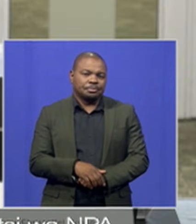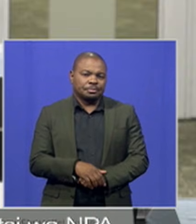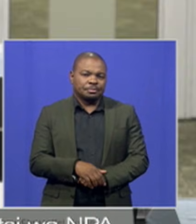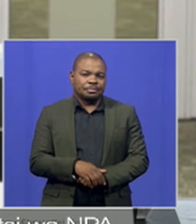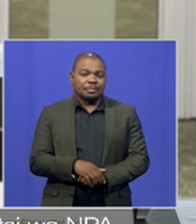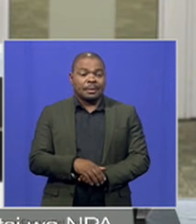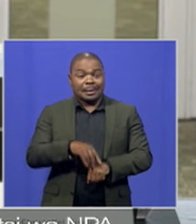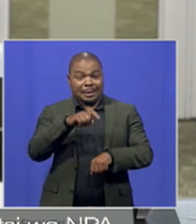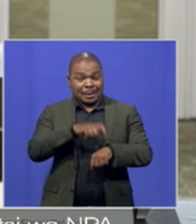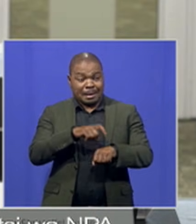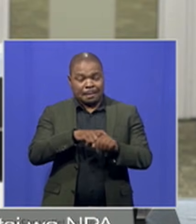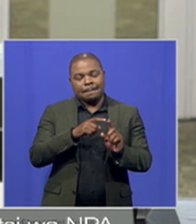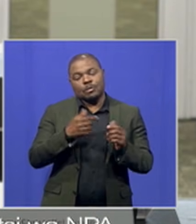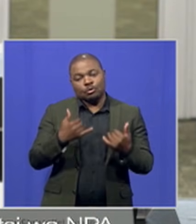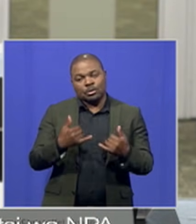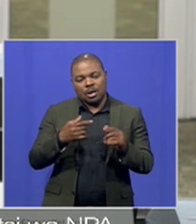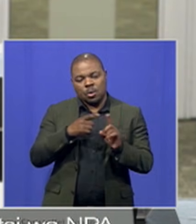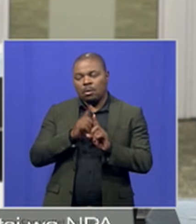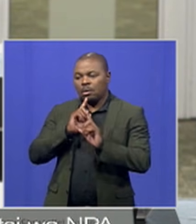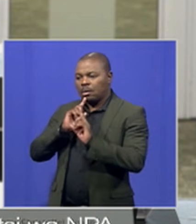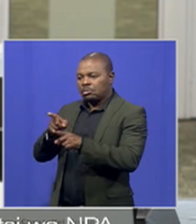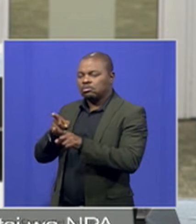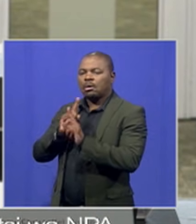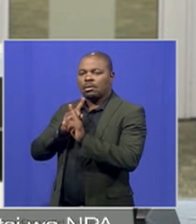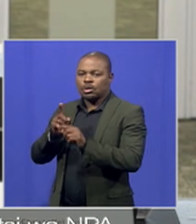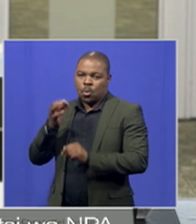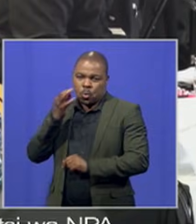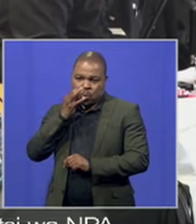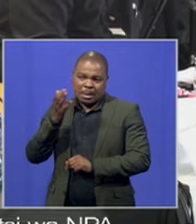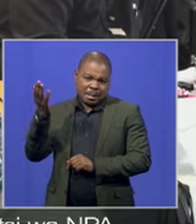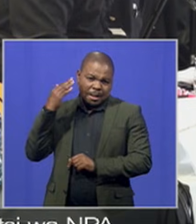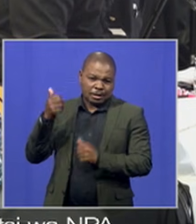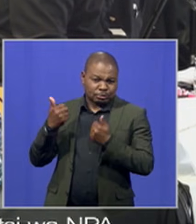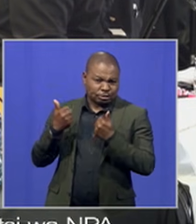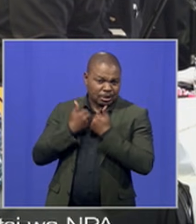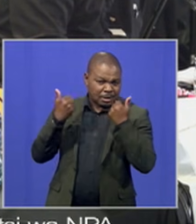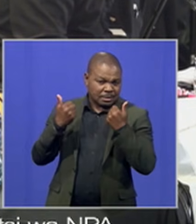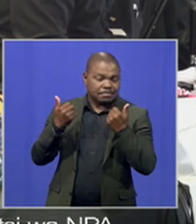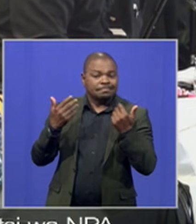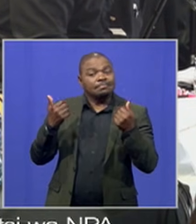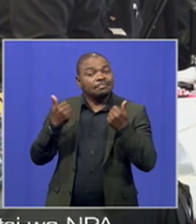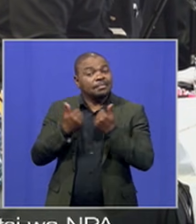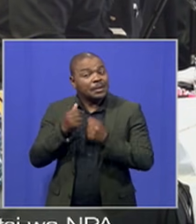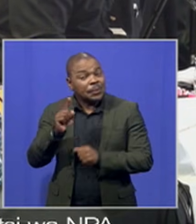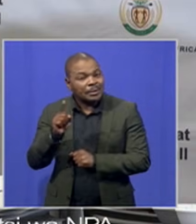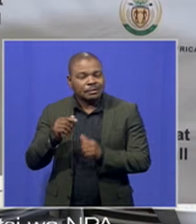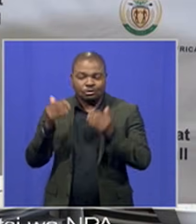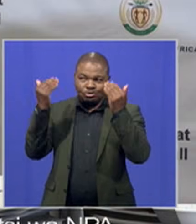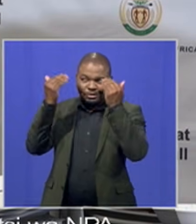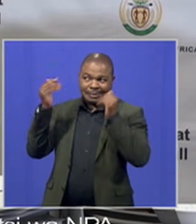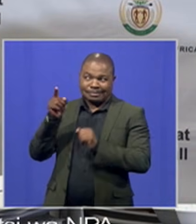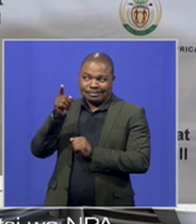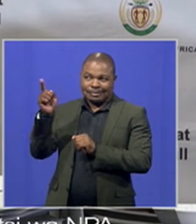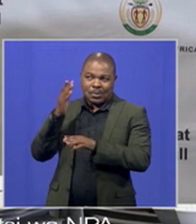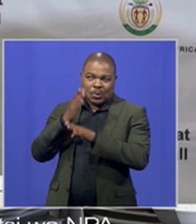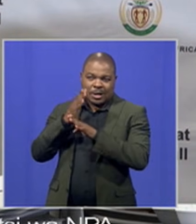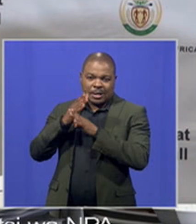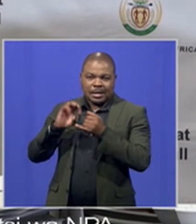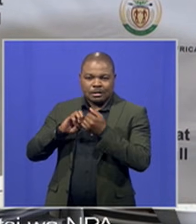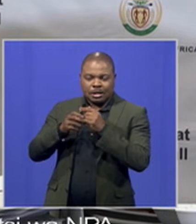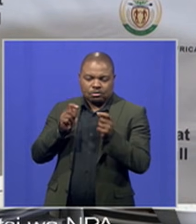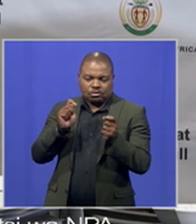Nakong eo aneng araba dipotso ka jeno o bolela ha phephetso a bile le yona ka nako eo ibile o sebetsa le ba ahlodi maikemisetsong a ho